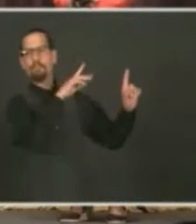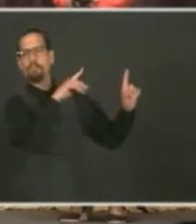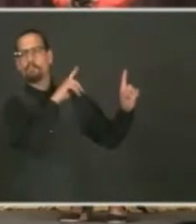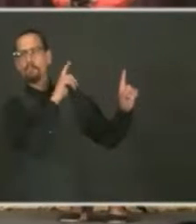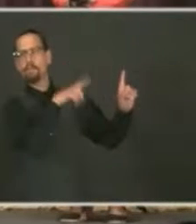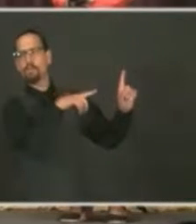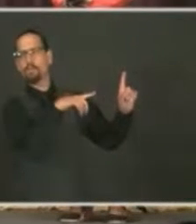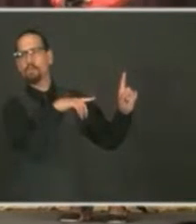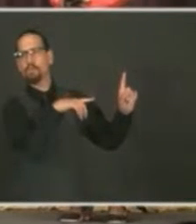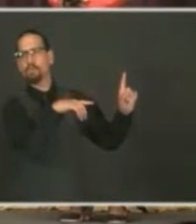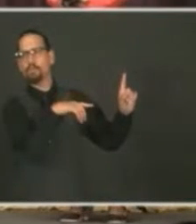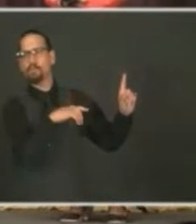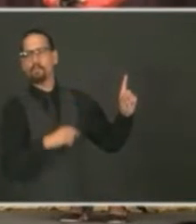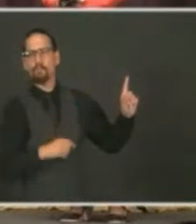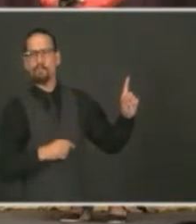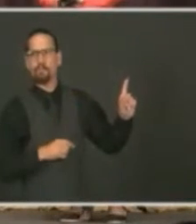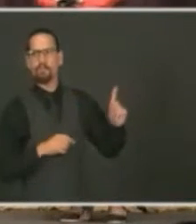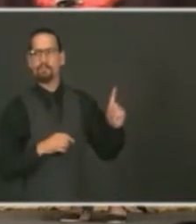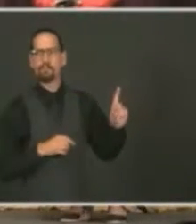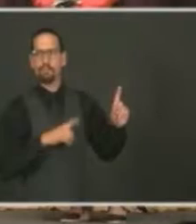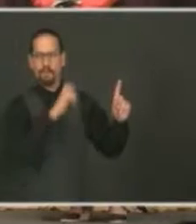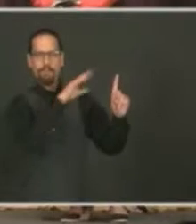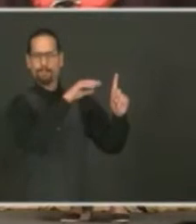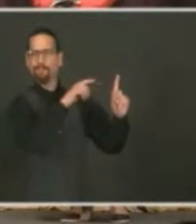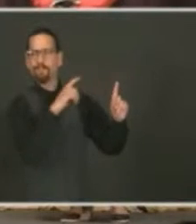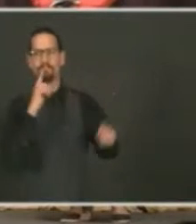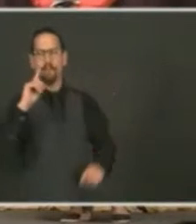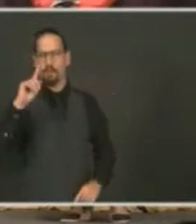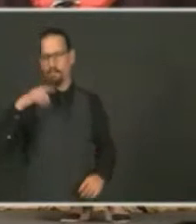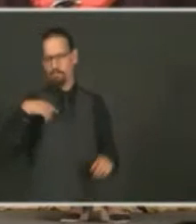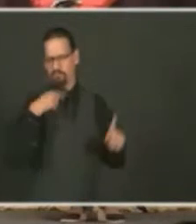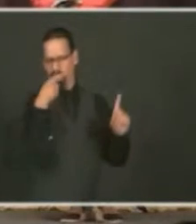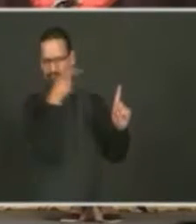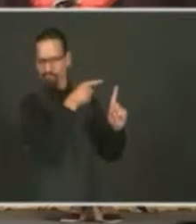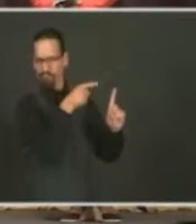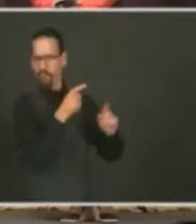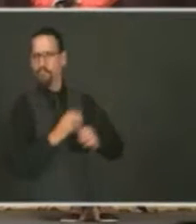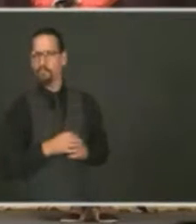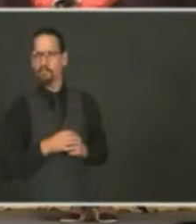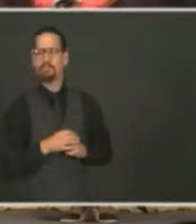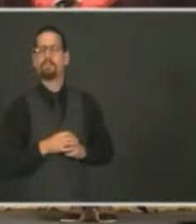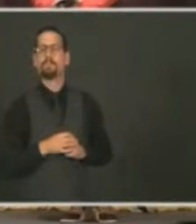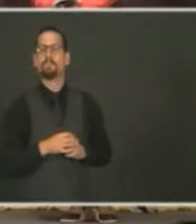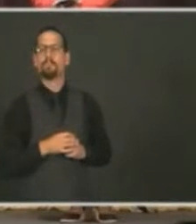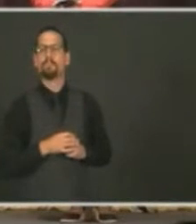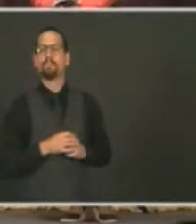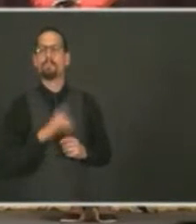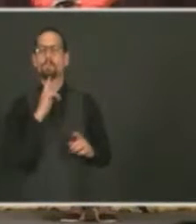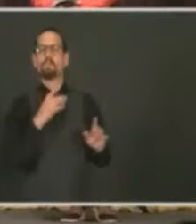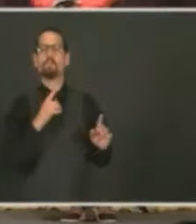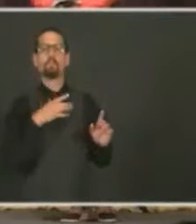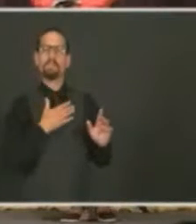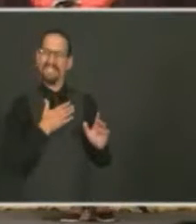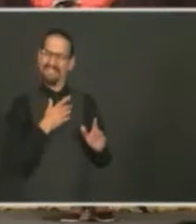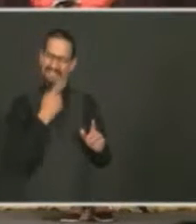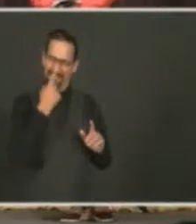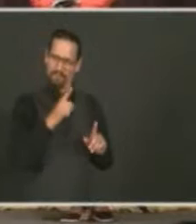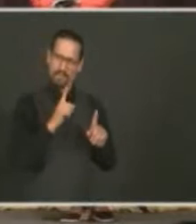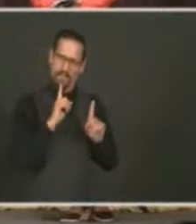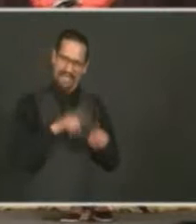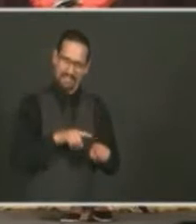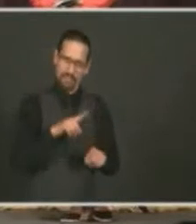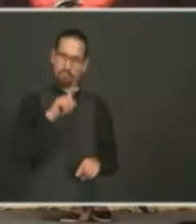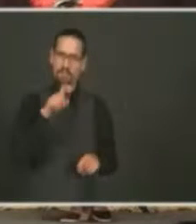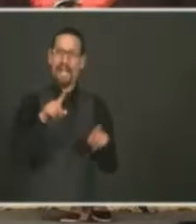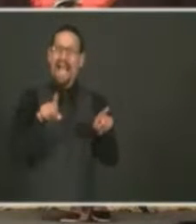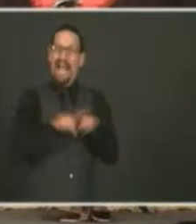Tanya Signori from the Rhode Island Echo to the governor. I know this is a medical question, but if you could just answer it as the governor. There's a large